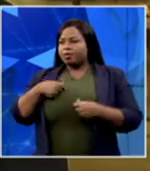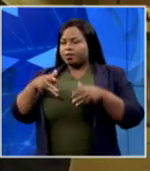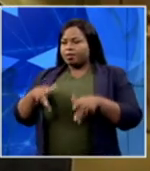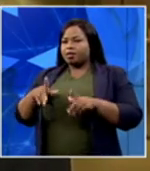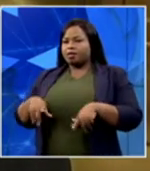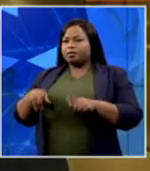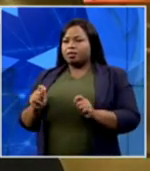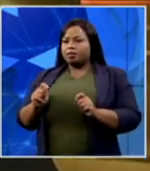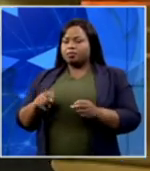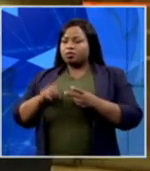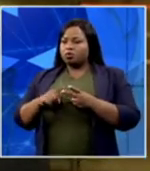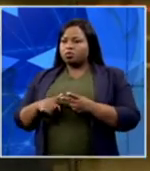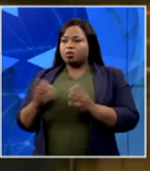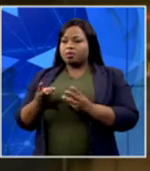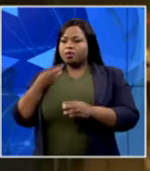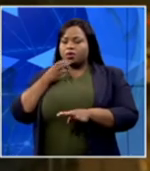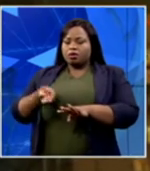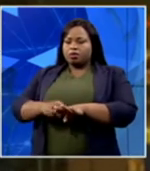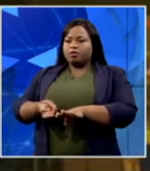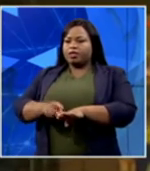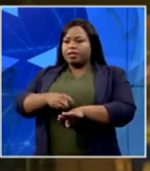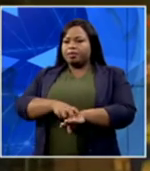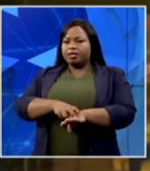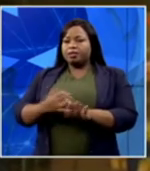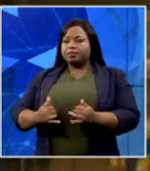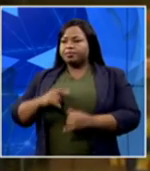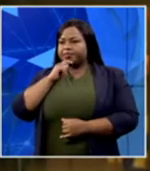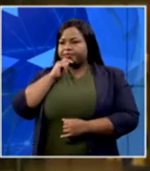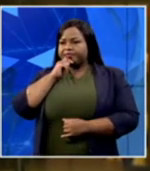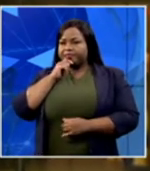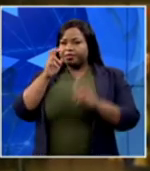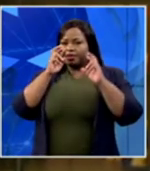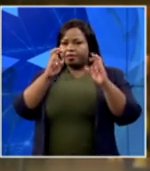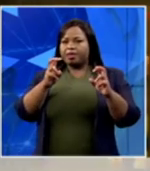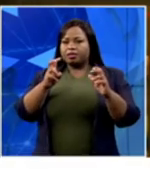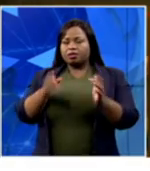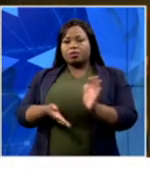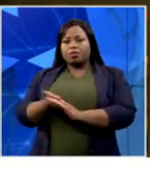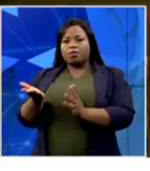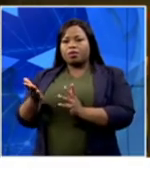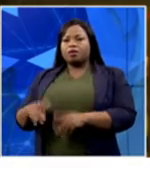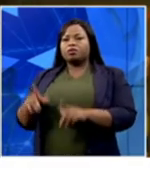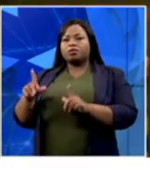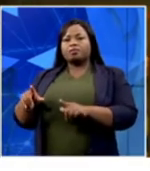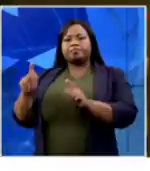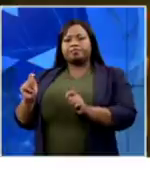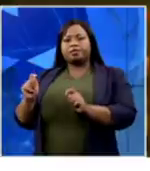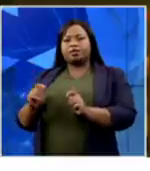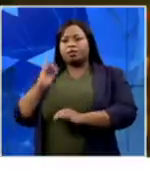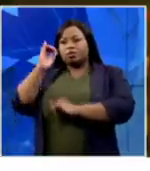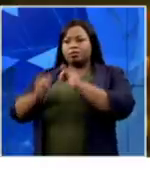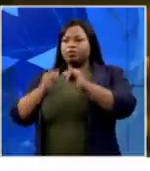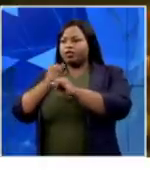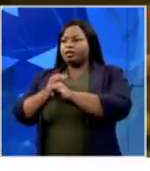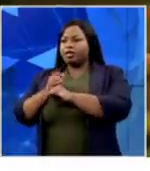where passengers are assembling this morning to go on buses to Cape Town International Airport to catch the first of our special